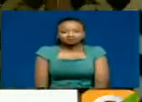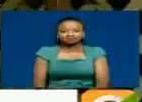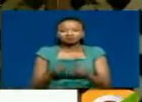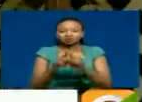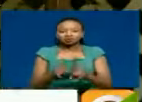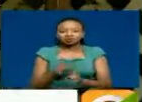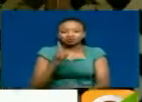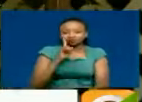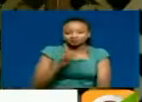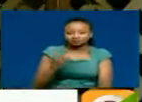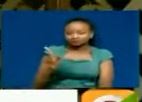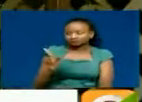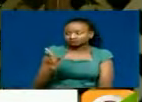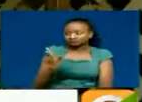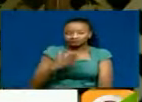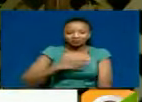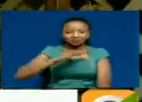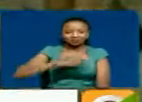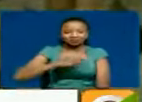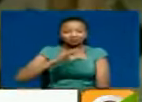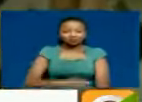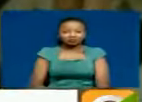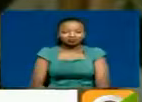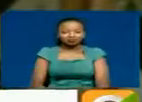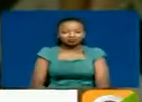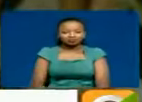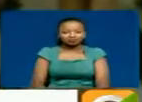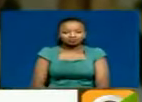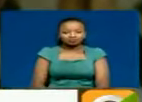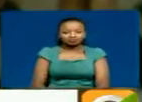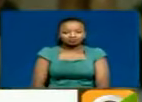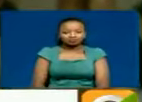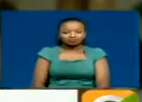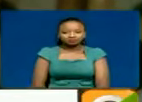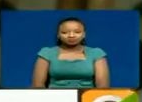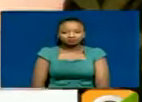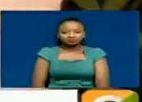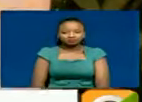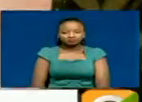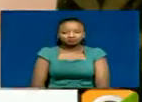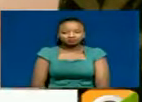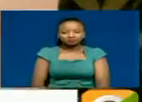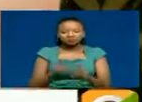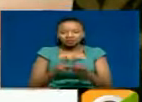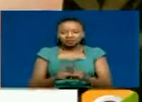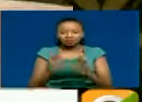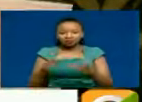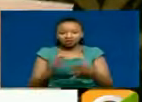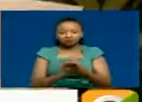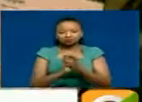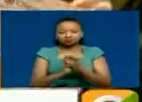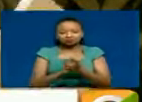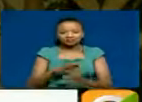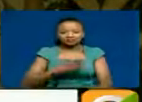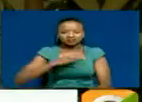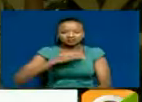the same thing at the back. I show them where the Samburu county is, and then also how to greet in Samburu. Kwa sababu tunapendana kama wa